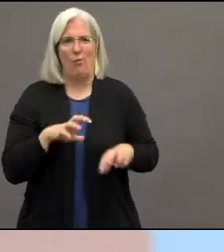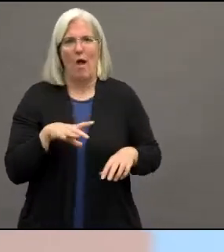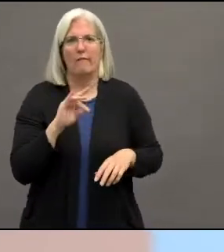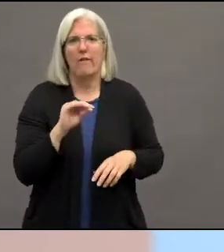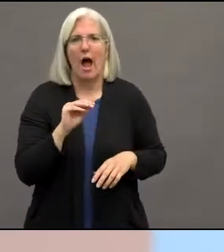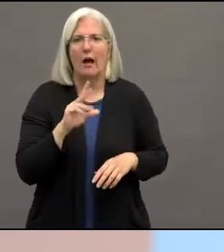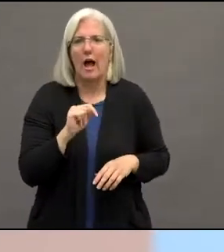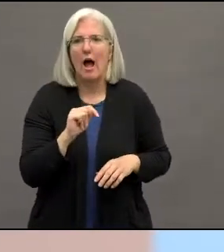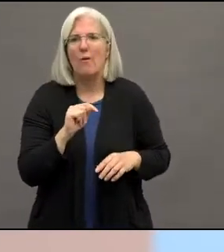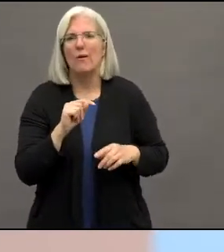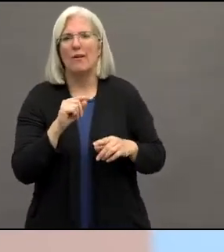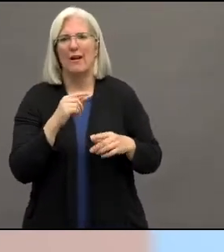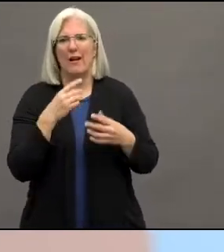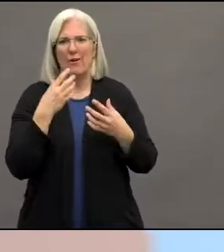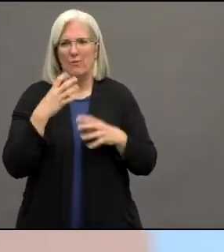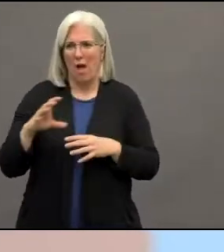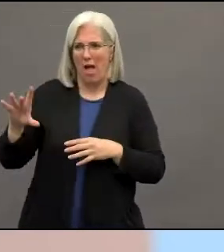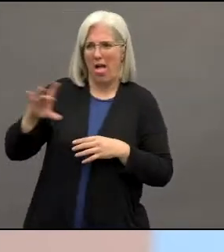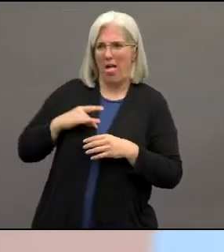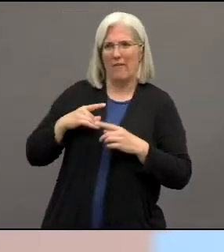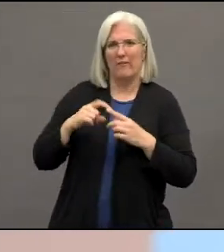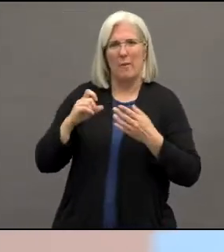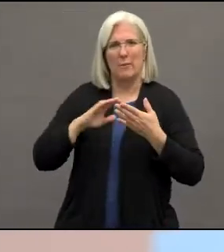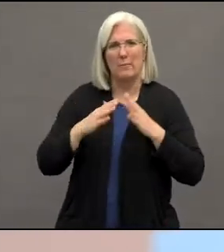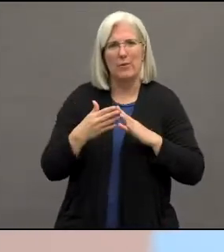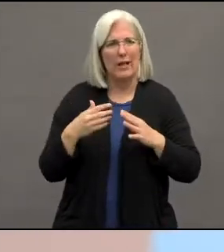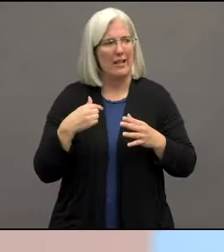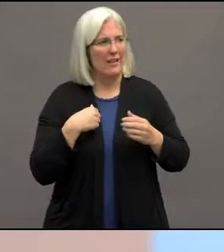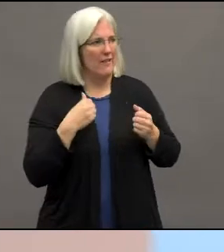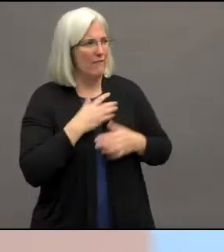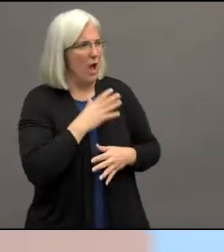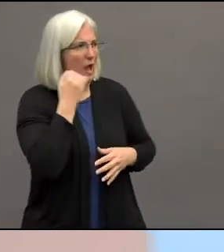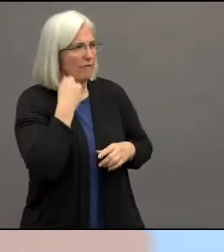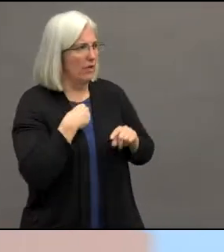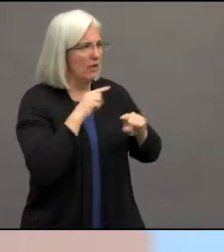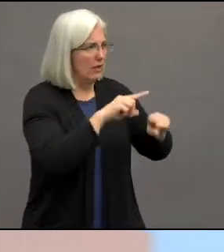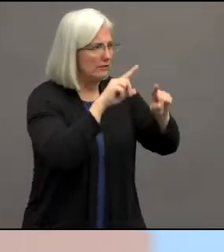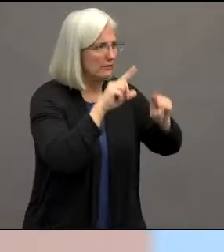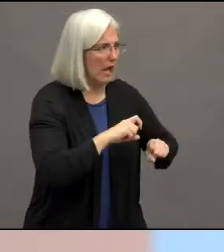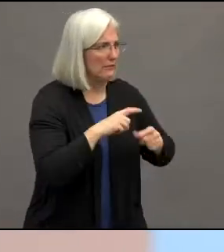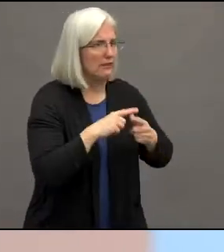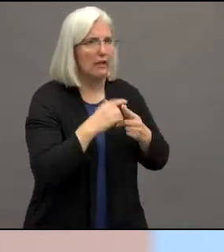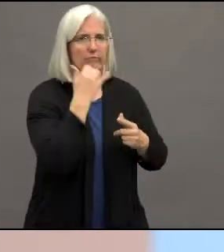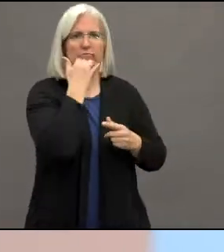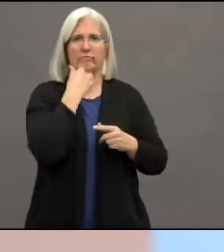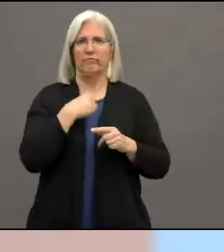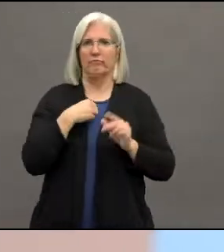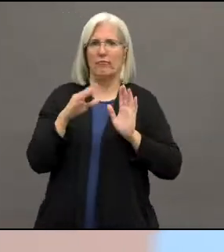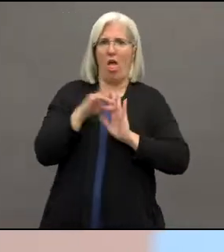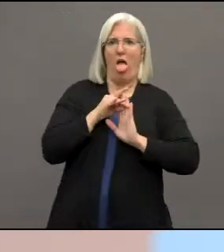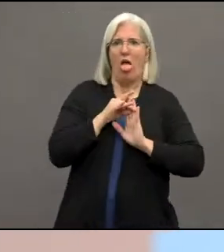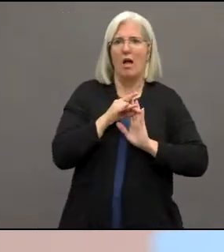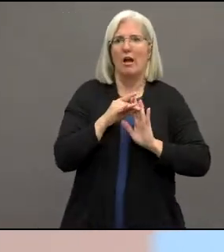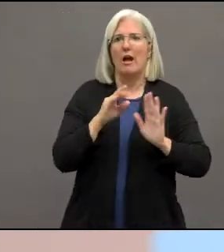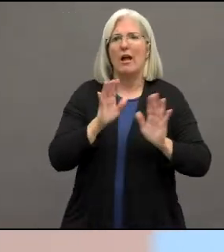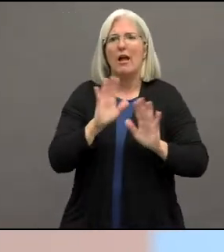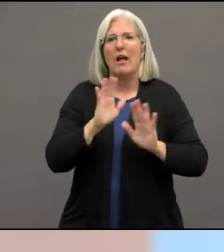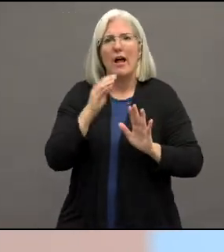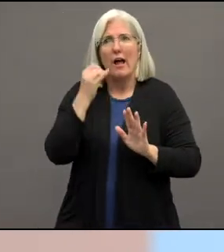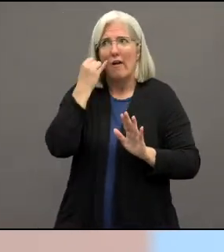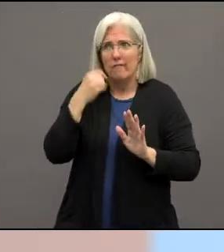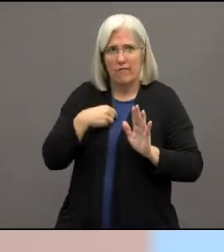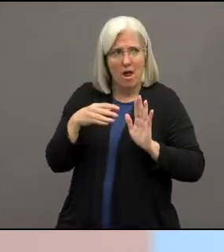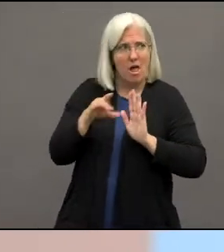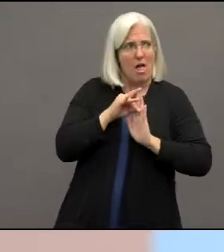of testing positive. What's going to happen to them? What's going to happen if they are positive? We do want to remind them that we do